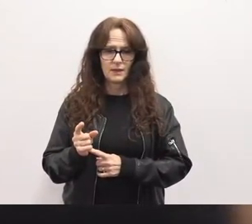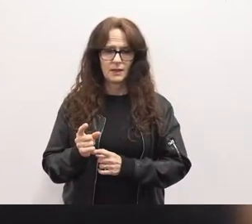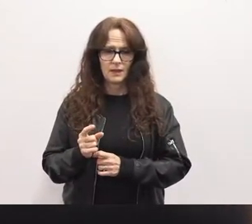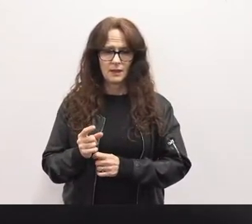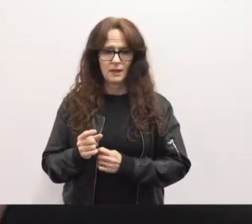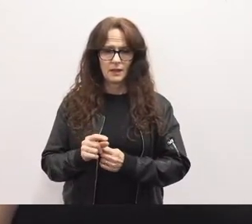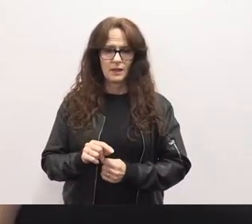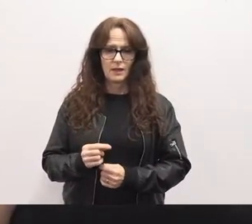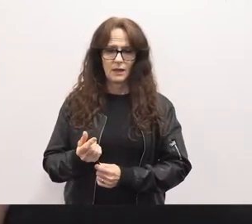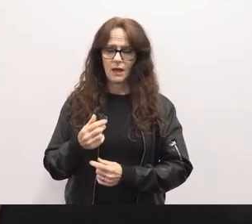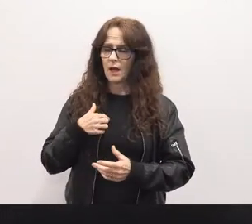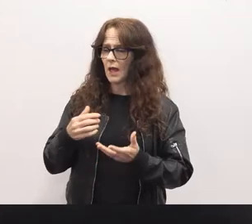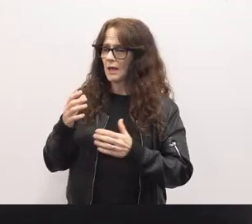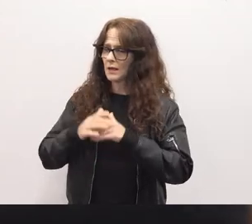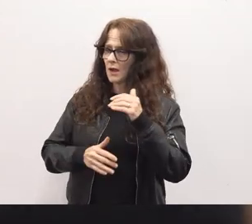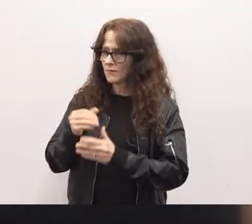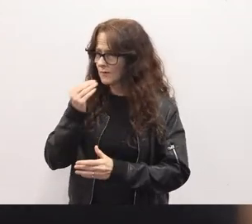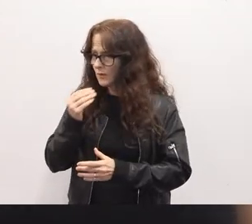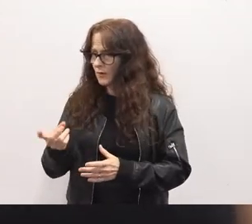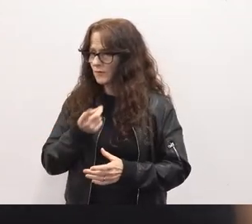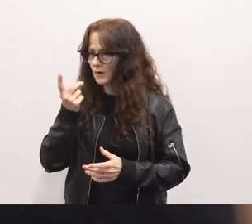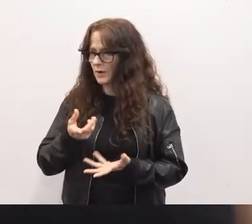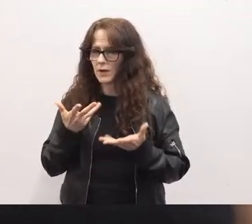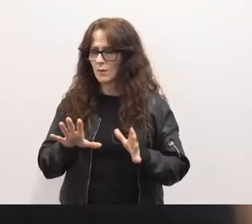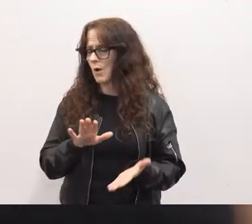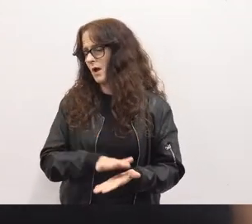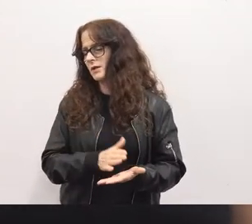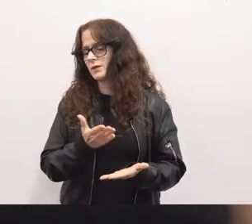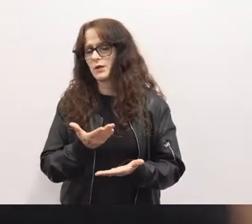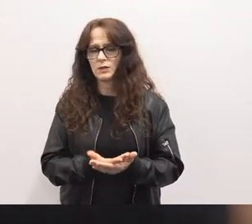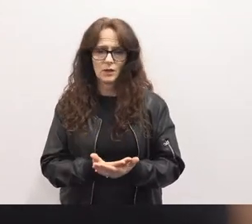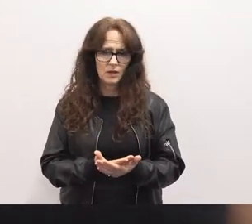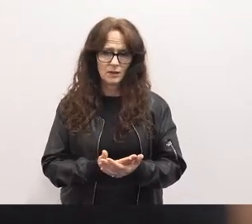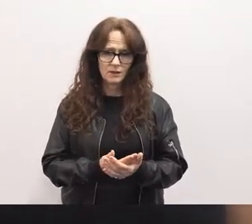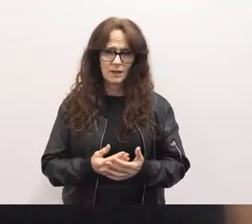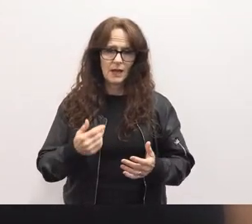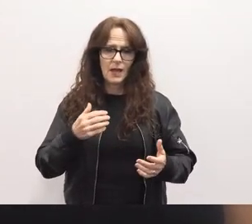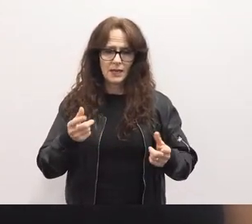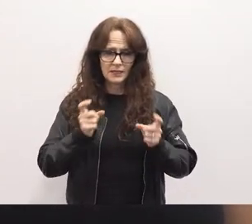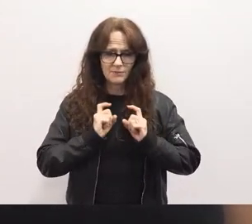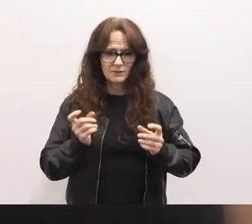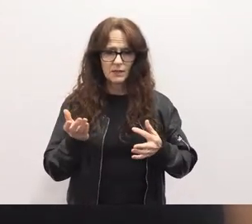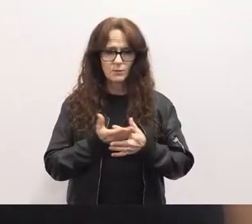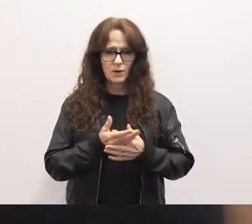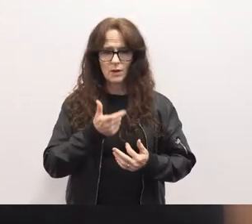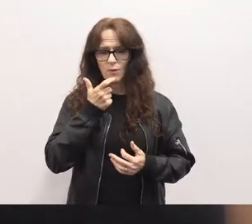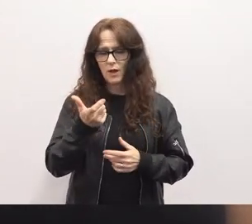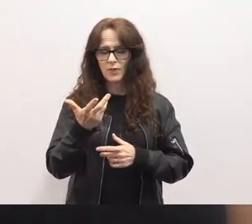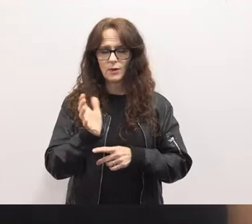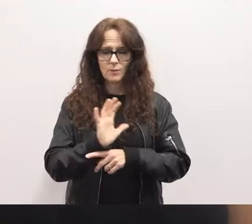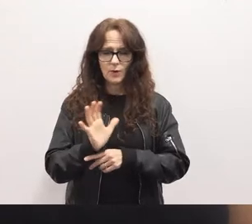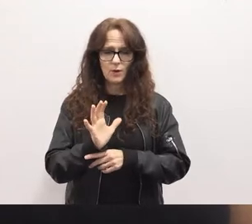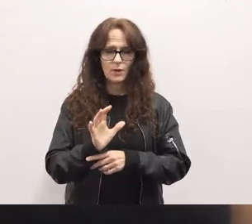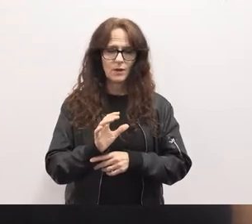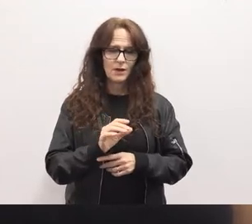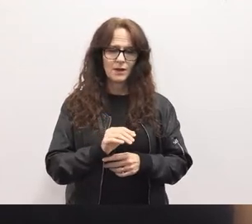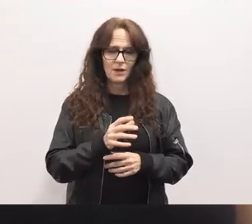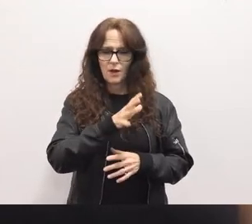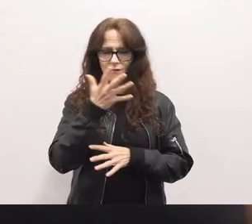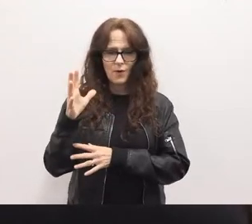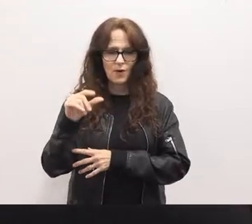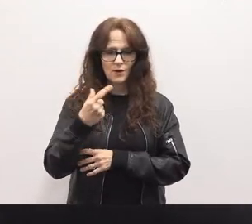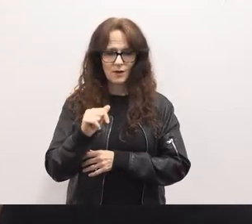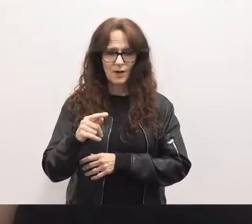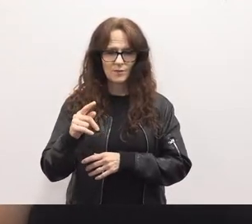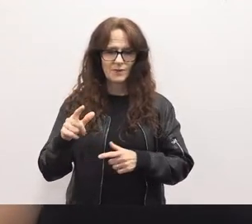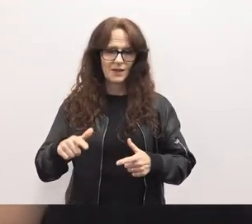I got fast food, comfort food for dinner because I didn't want to cook. I gave myself a break. I watched 3 movies, Forrest Gump, Life of Pi, and The Curious Case